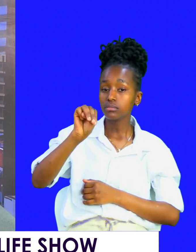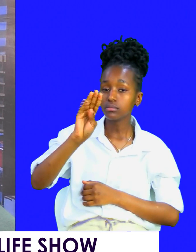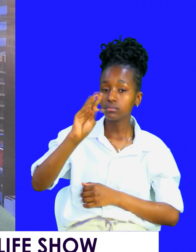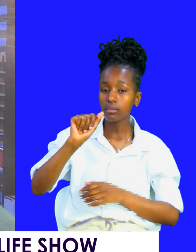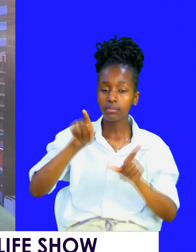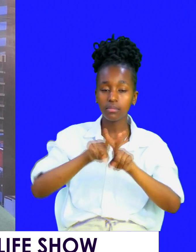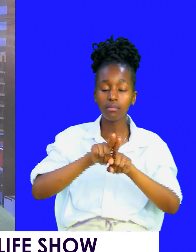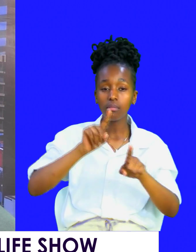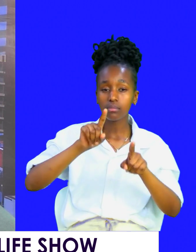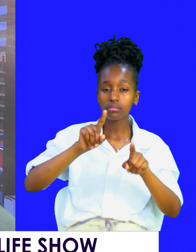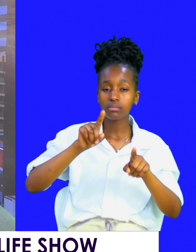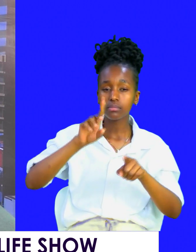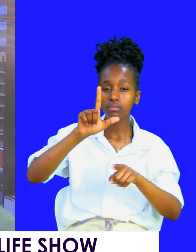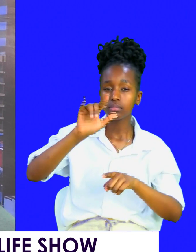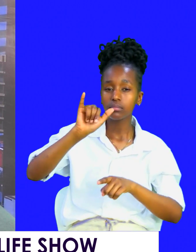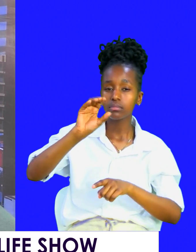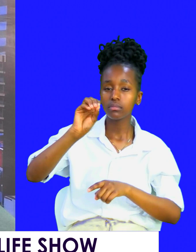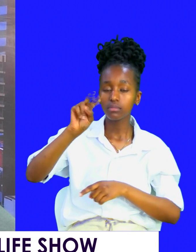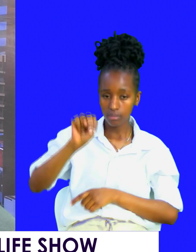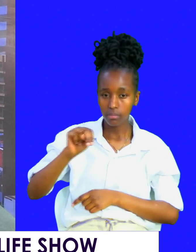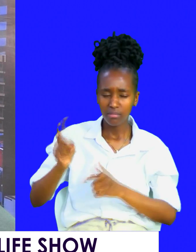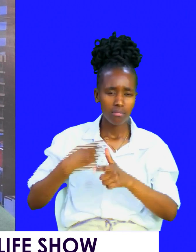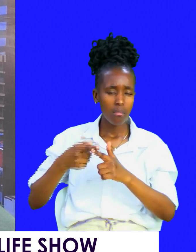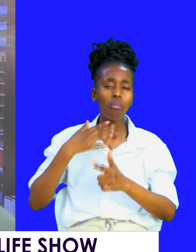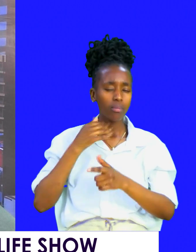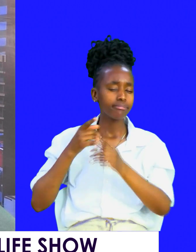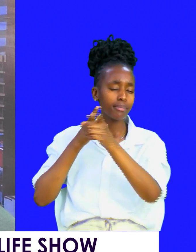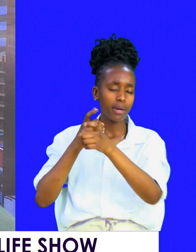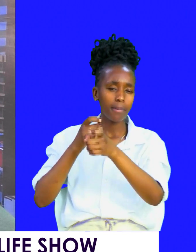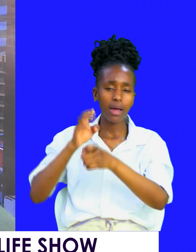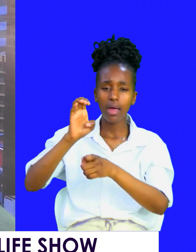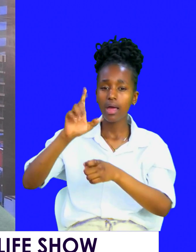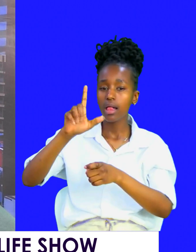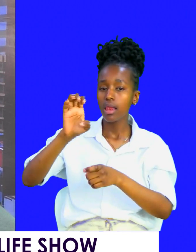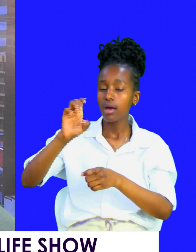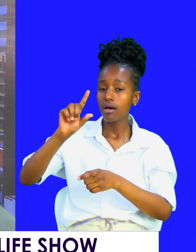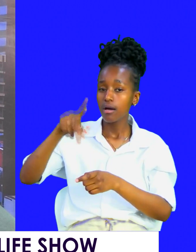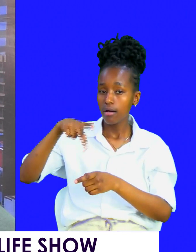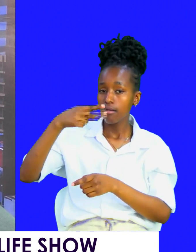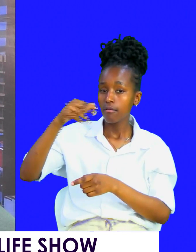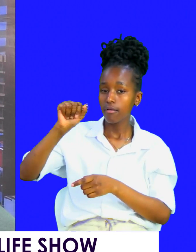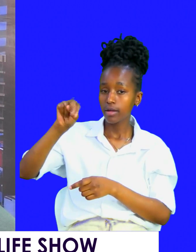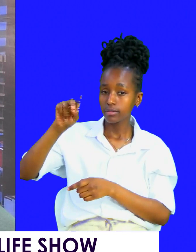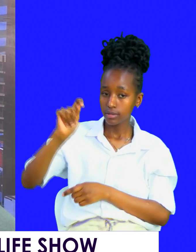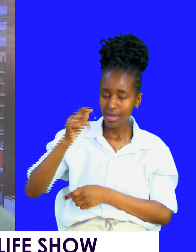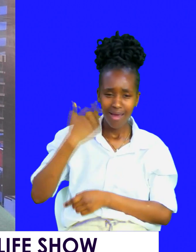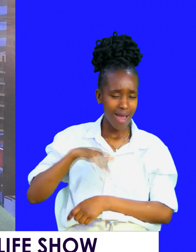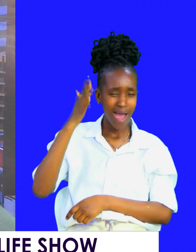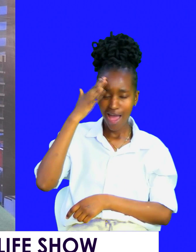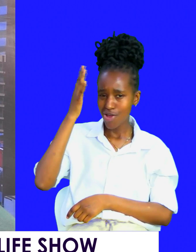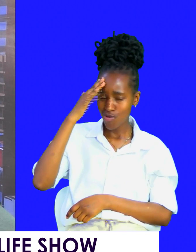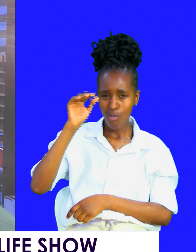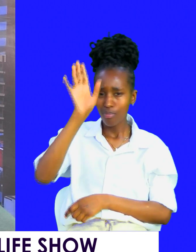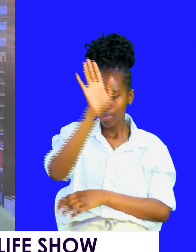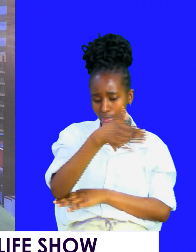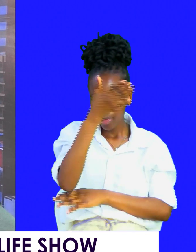I may want to deal with an elephant, I know very well that an elephant is physically strong. An elephant